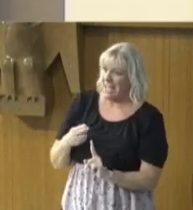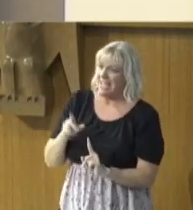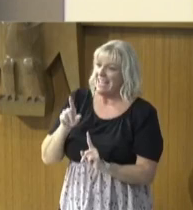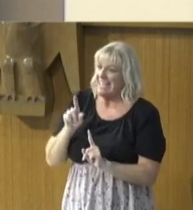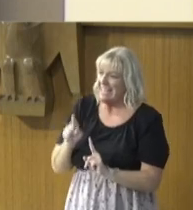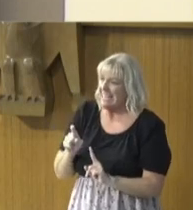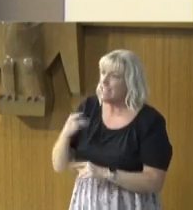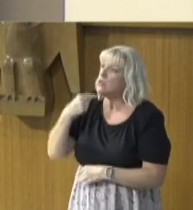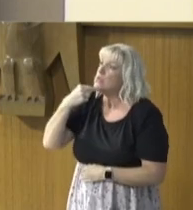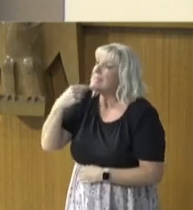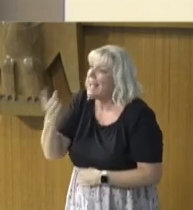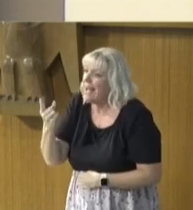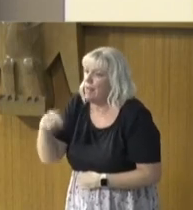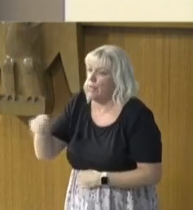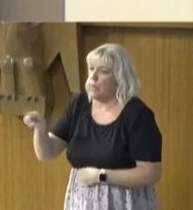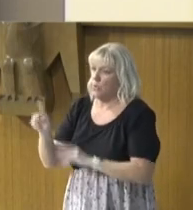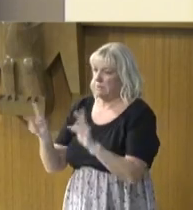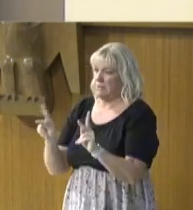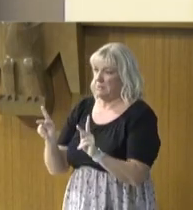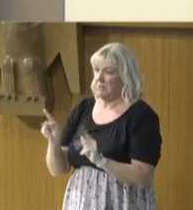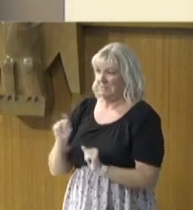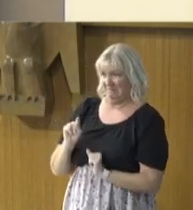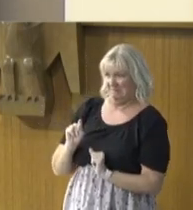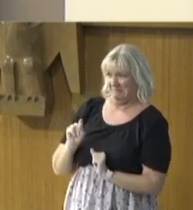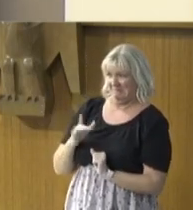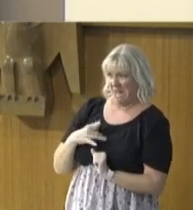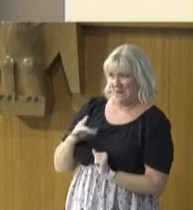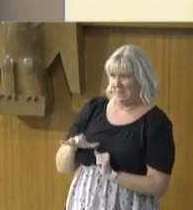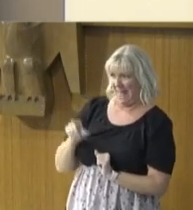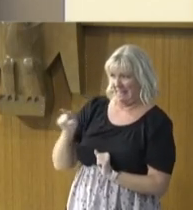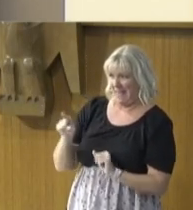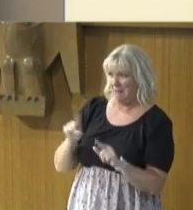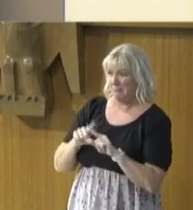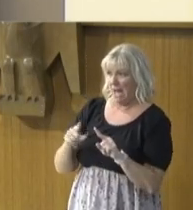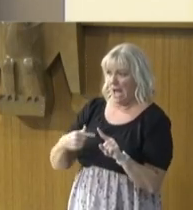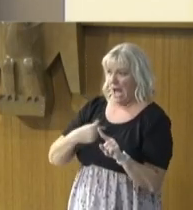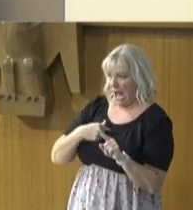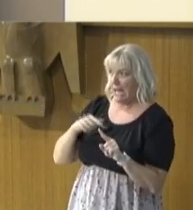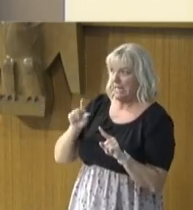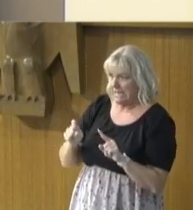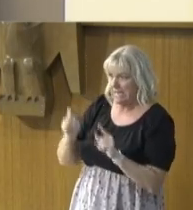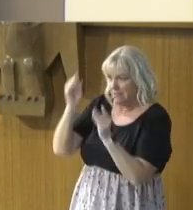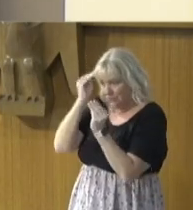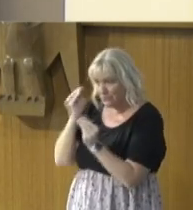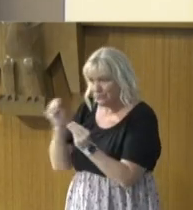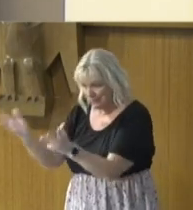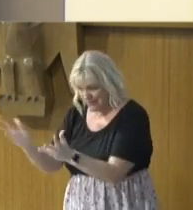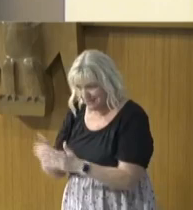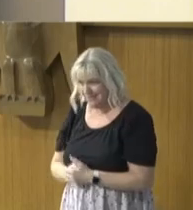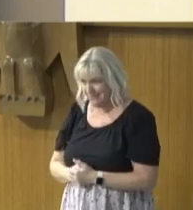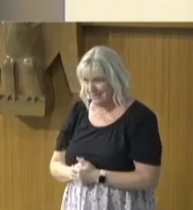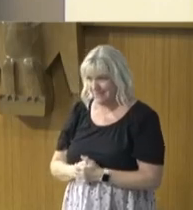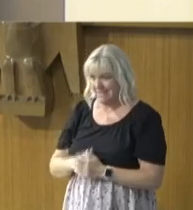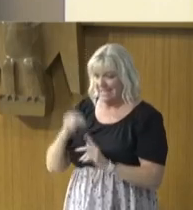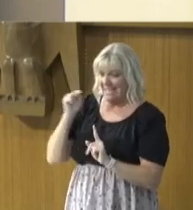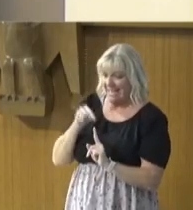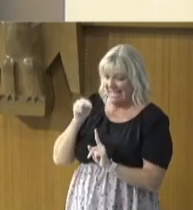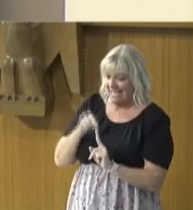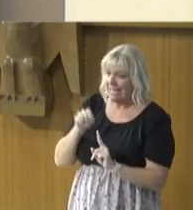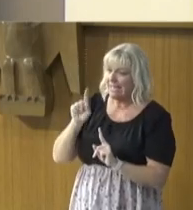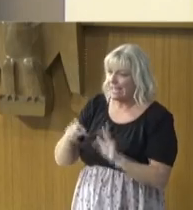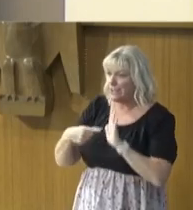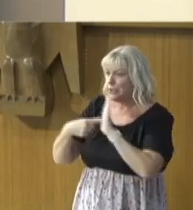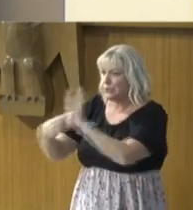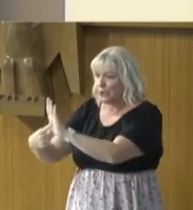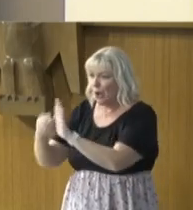to those people he would rather not have been in contact with. Jonah needed to be an instrument of grace